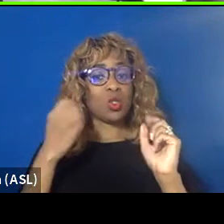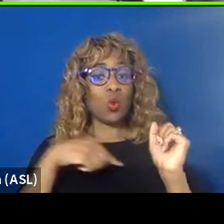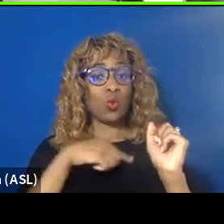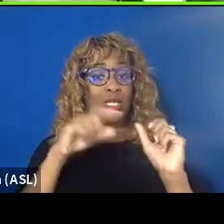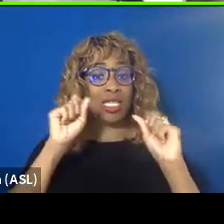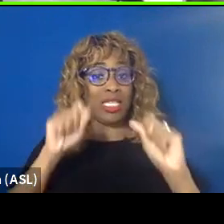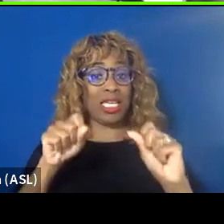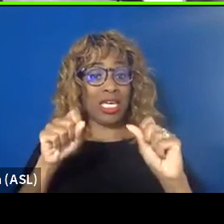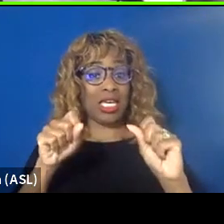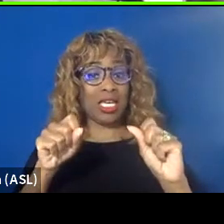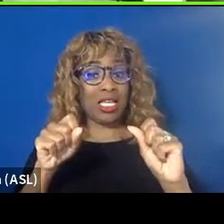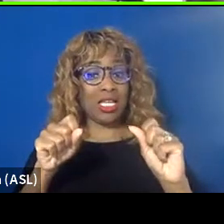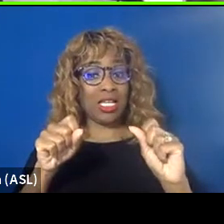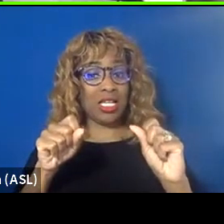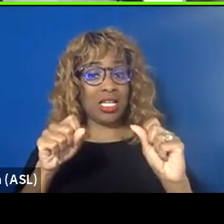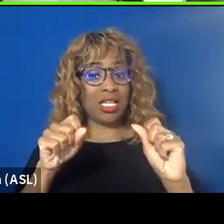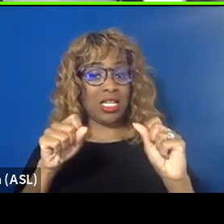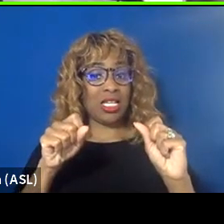to